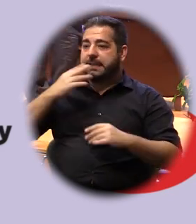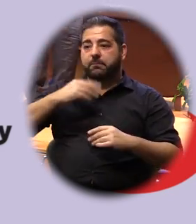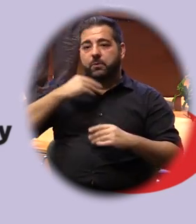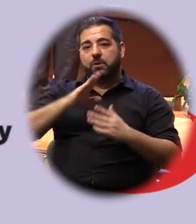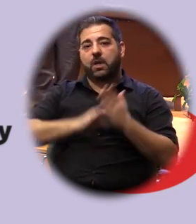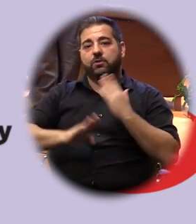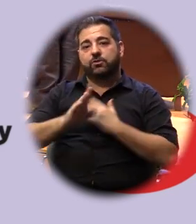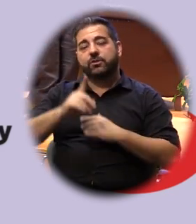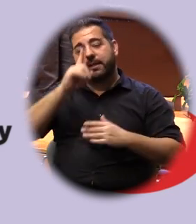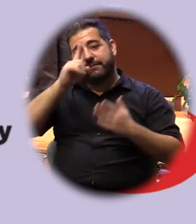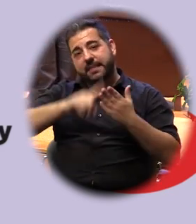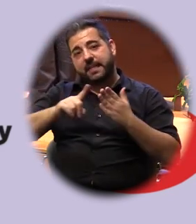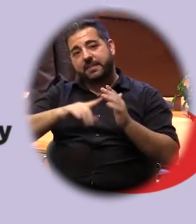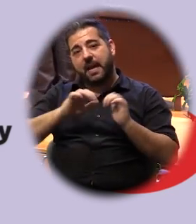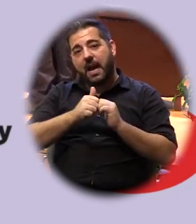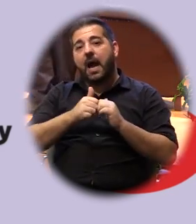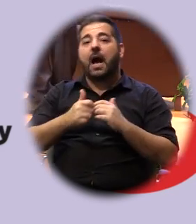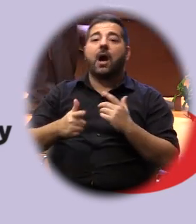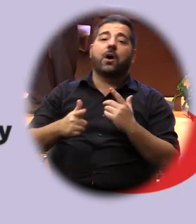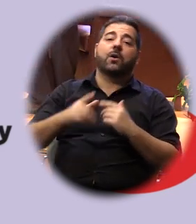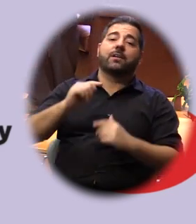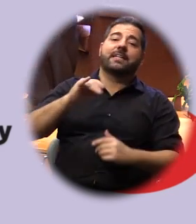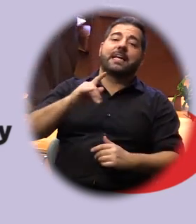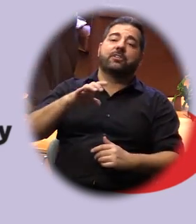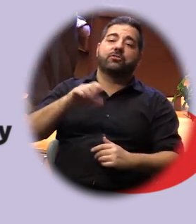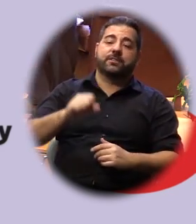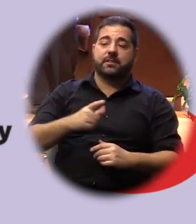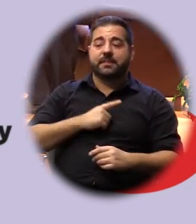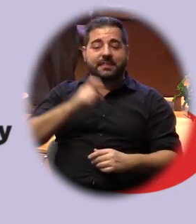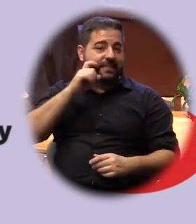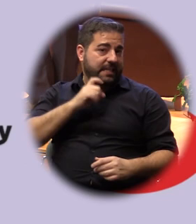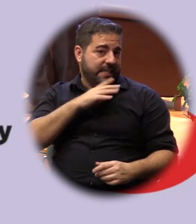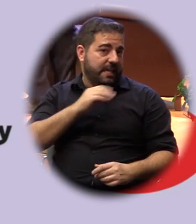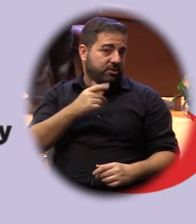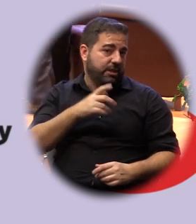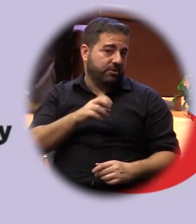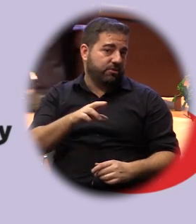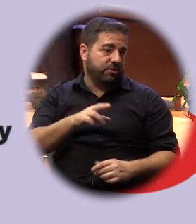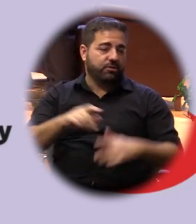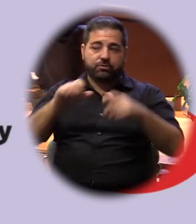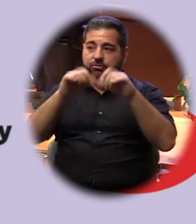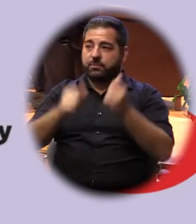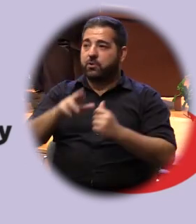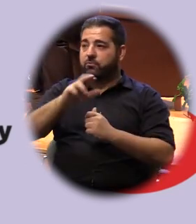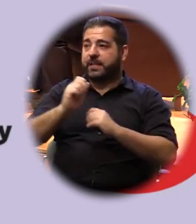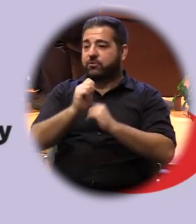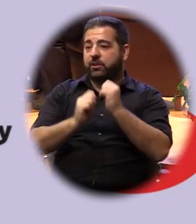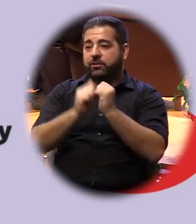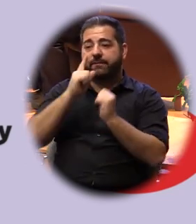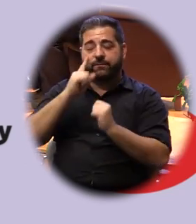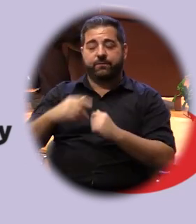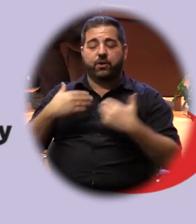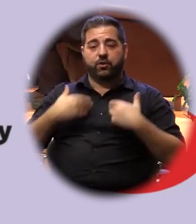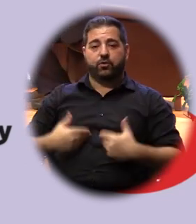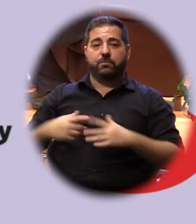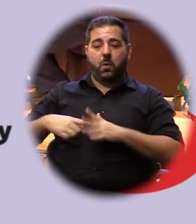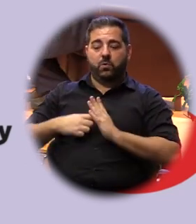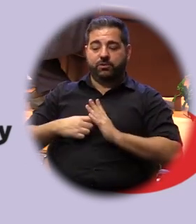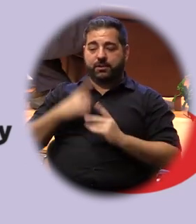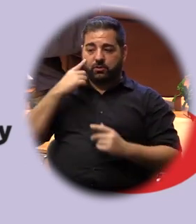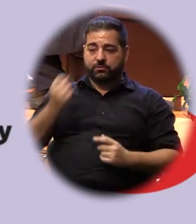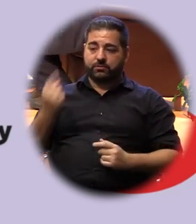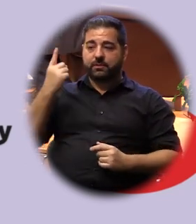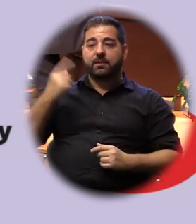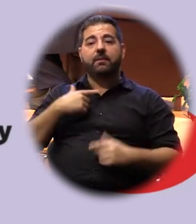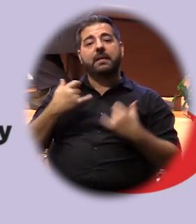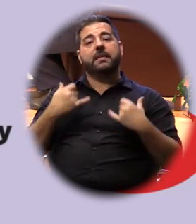Righteous investigates how tenacious received ideas about sex and gender shape reconstructions of human origins and understandings